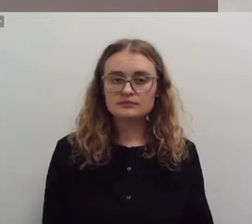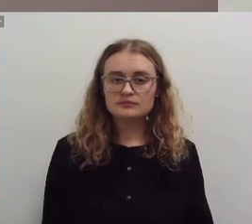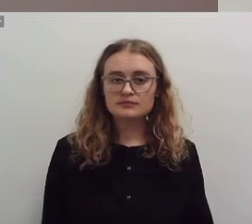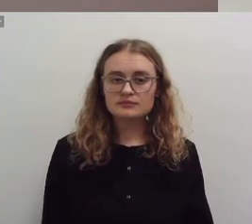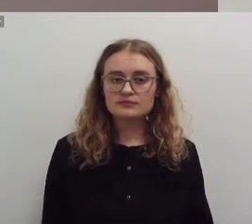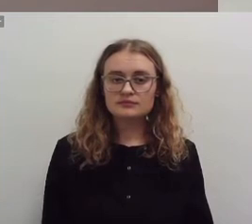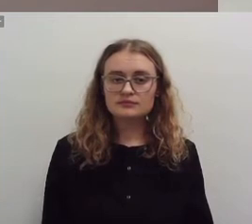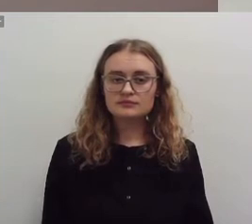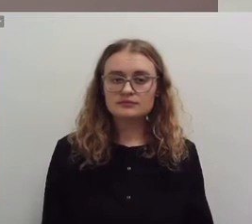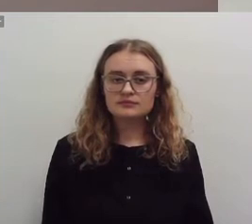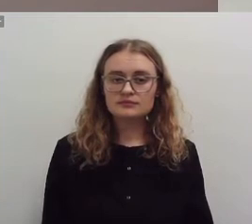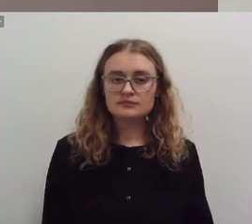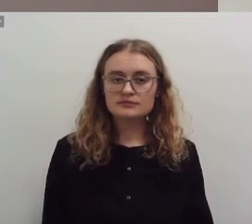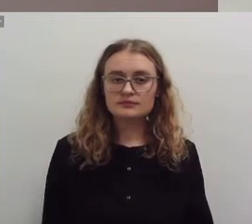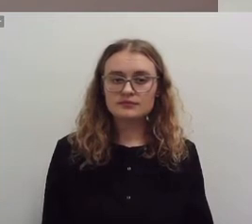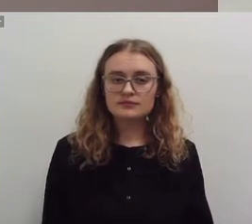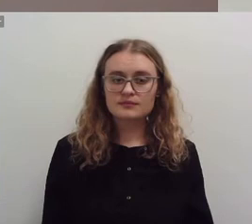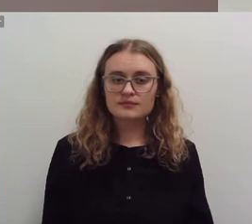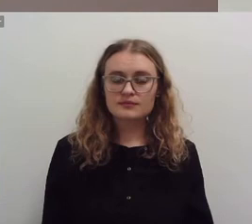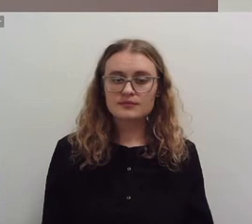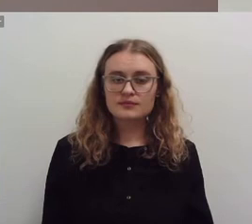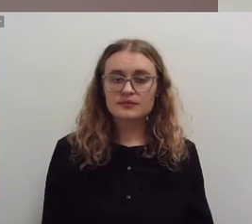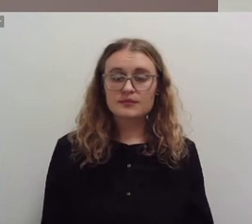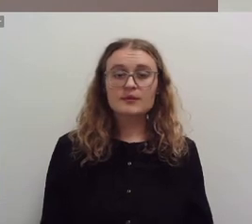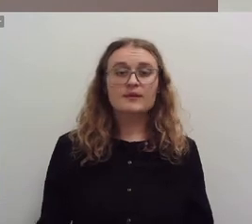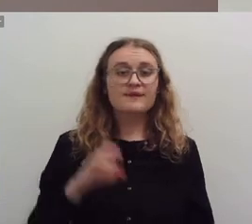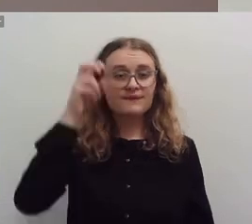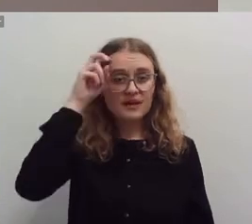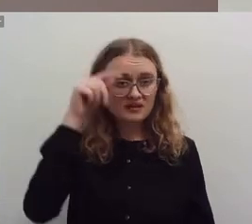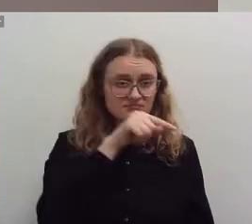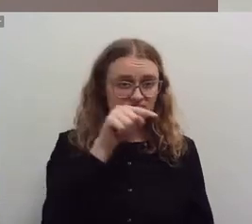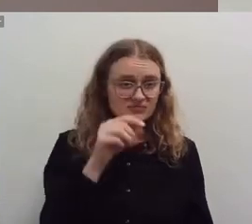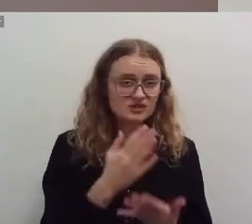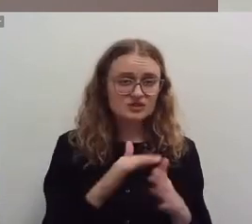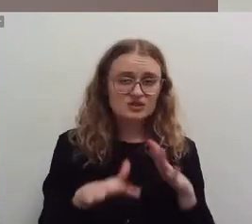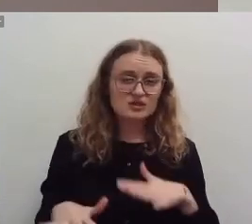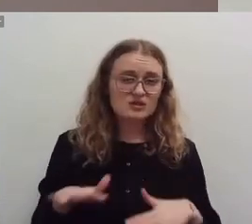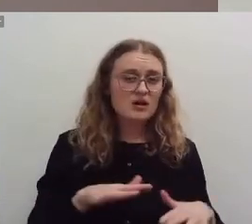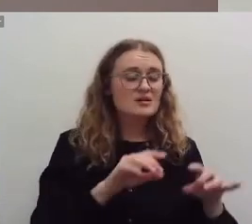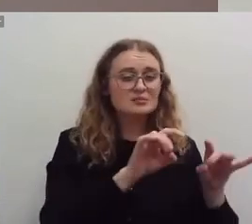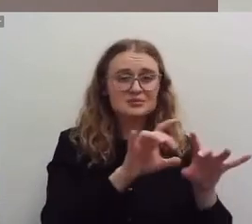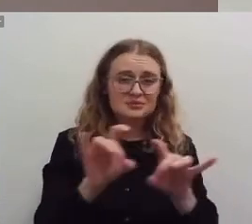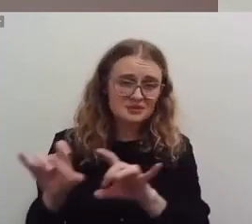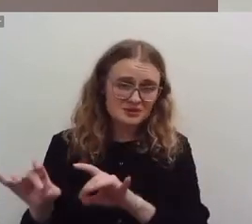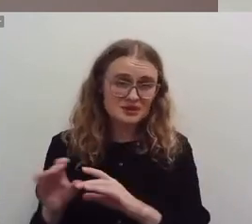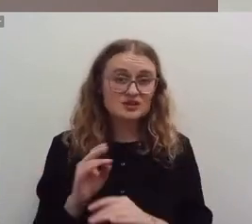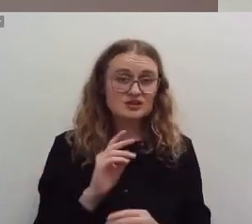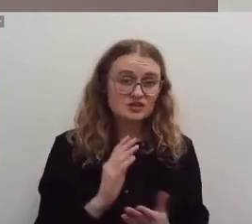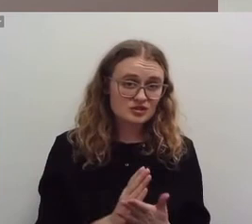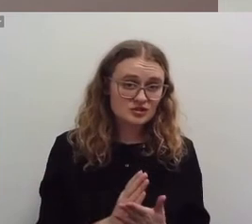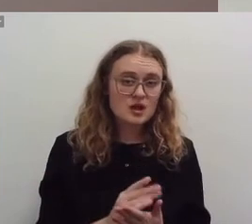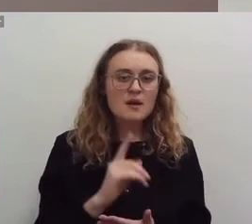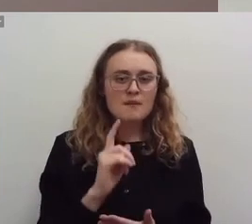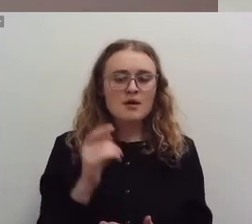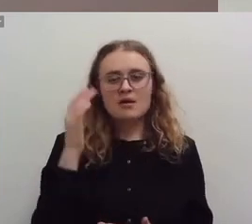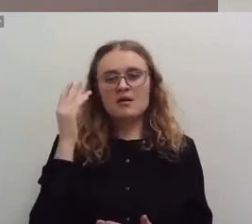of networks who are working together, and that is a good thing.